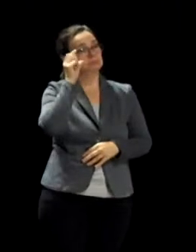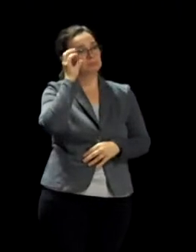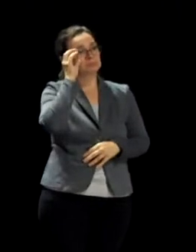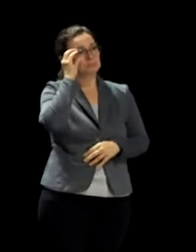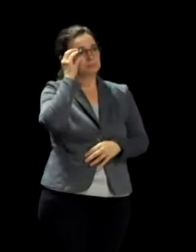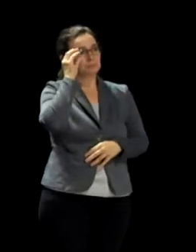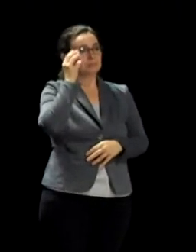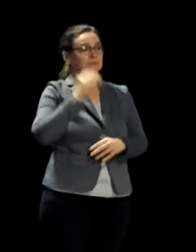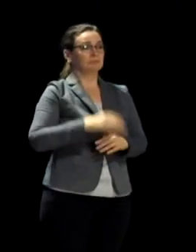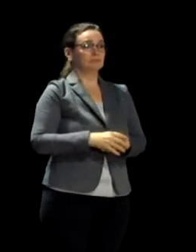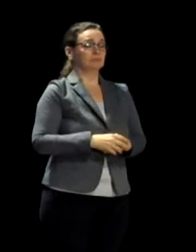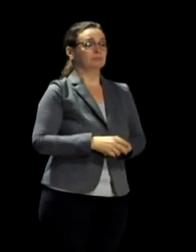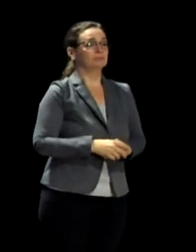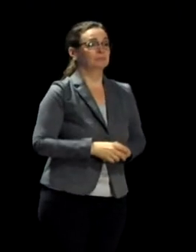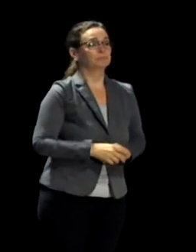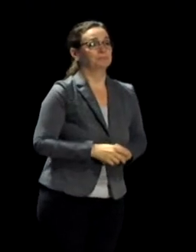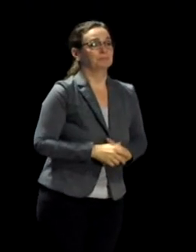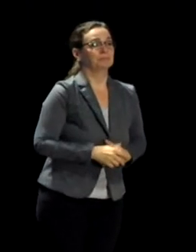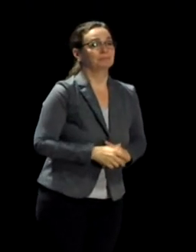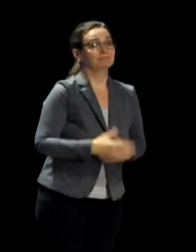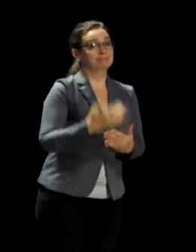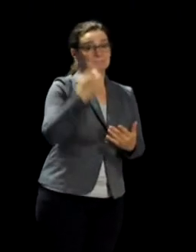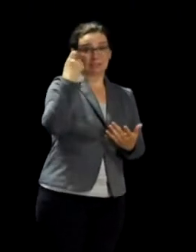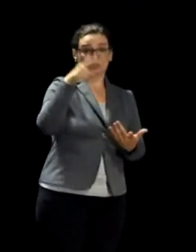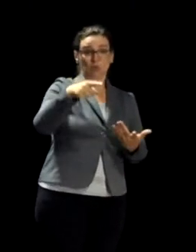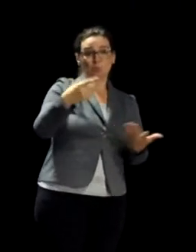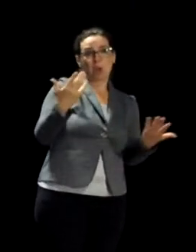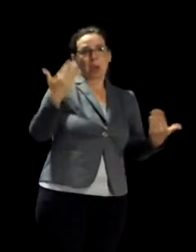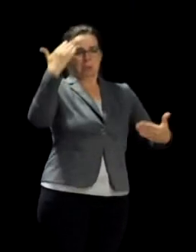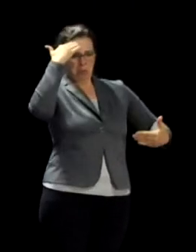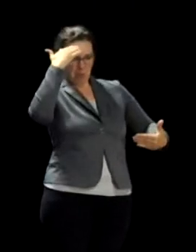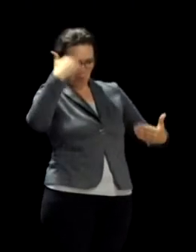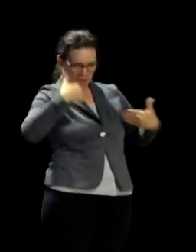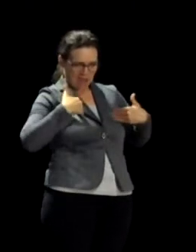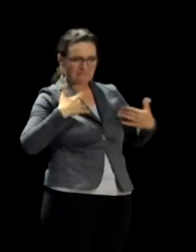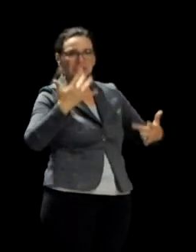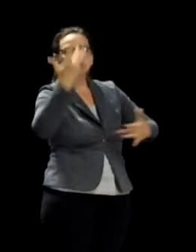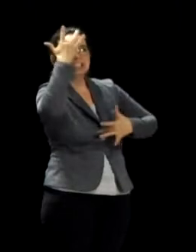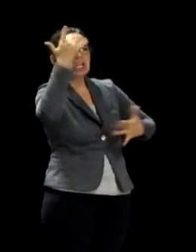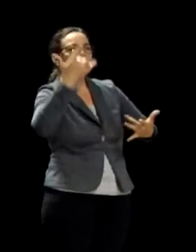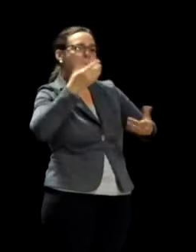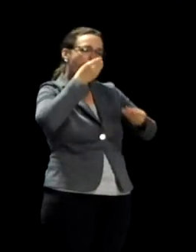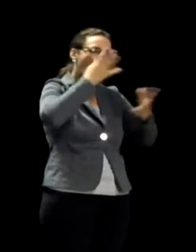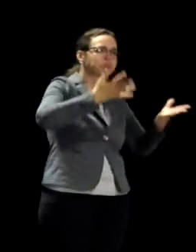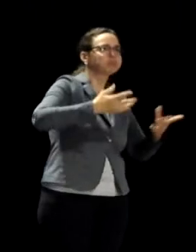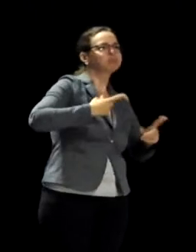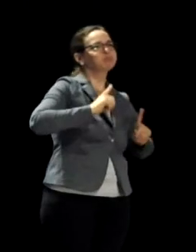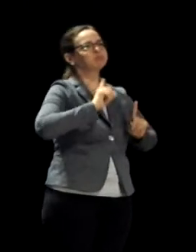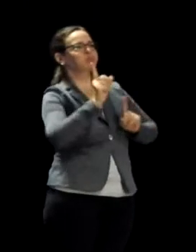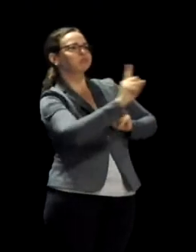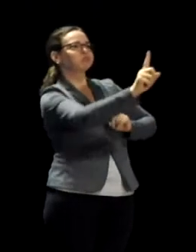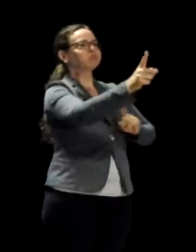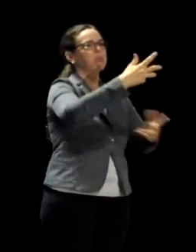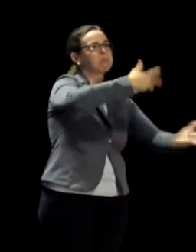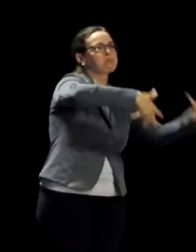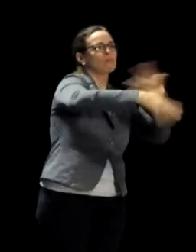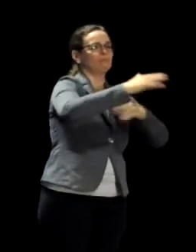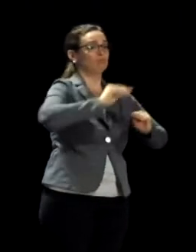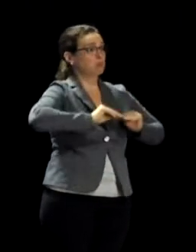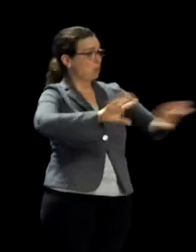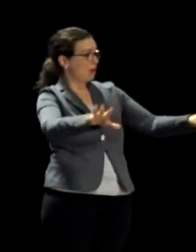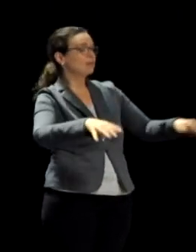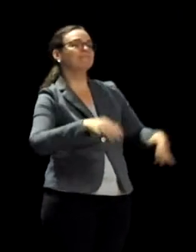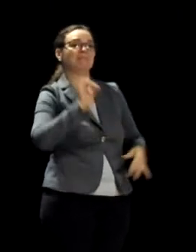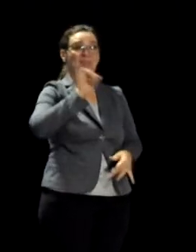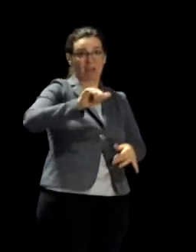That's at a level that we take very, very serious. Are you running into that, a lack of cooperation? We'll know if it's a couple